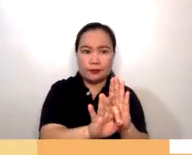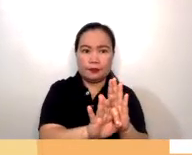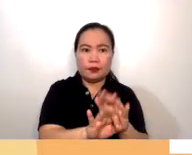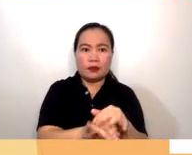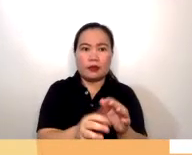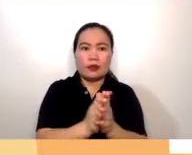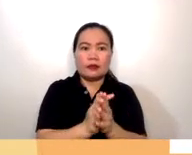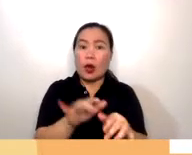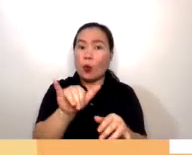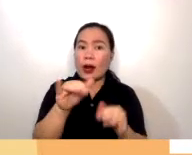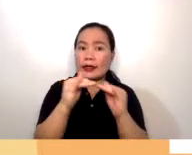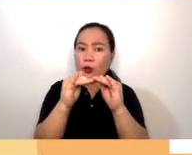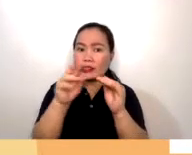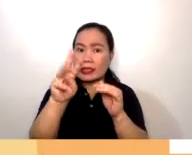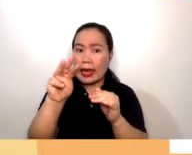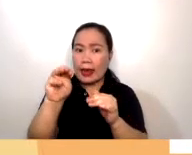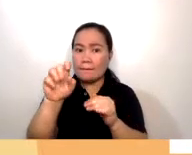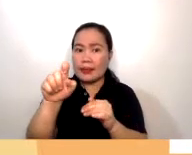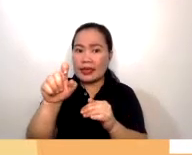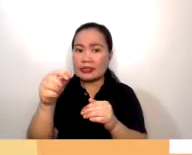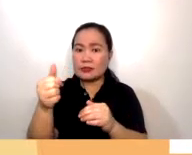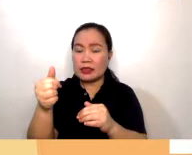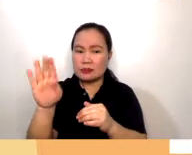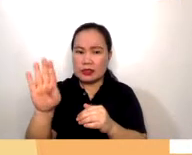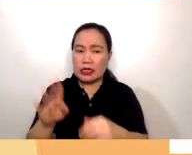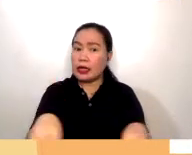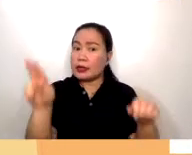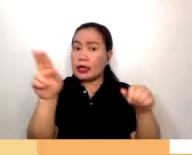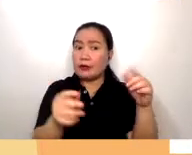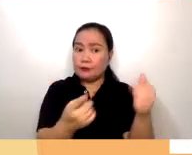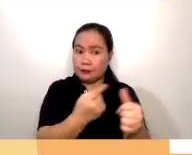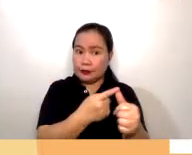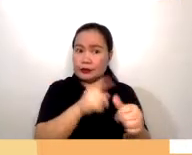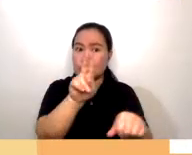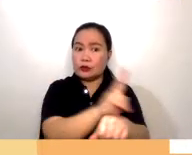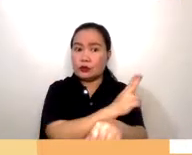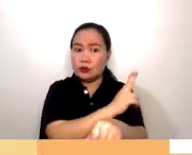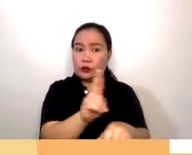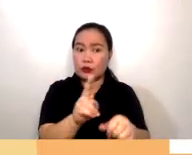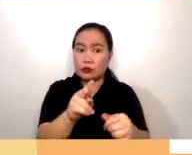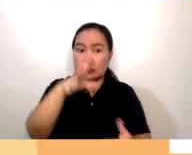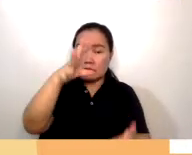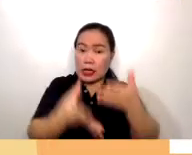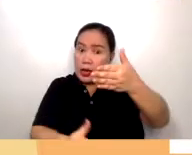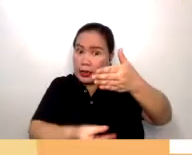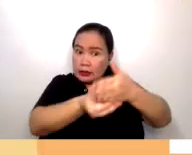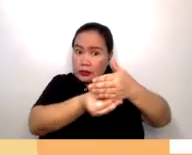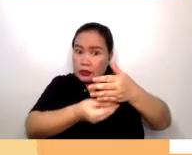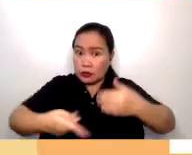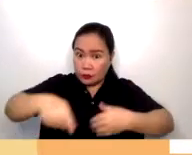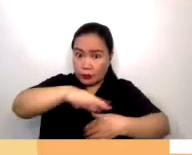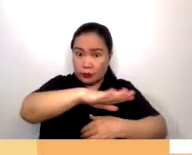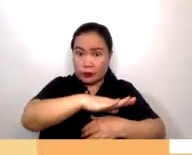first, we're going to use addition property of equality.